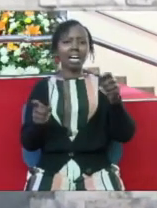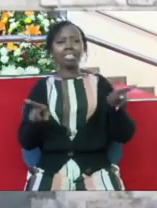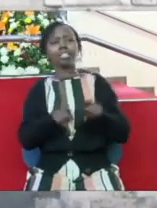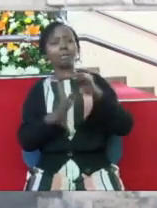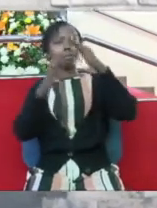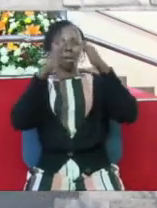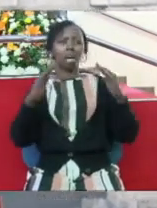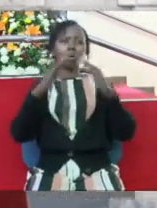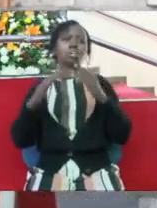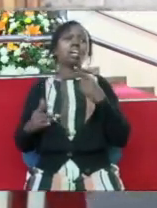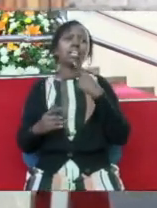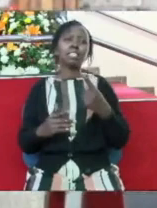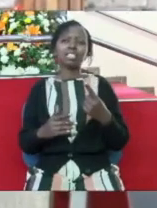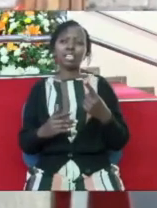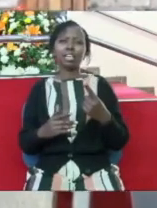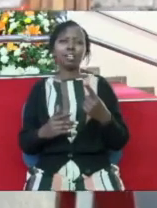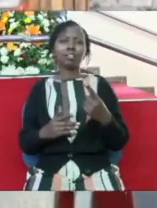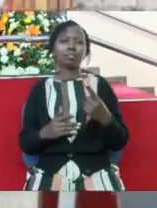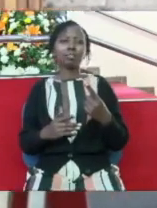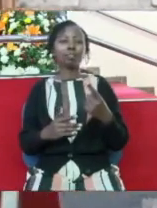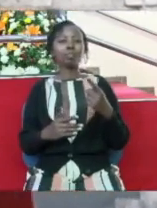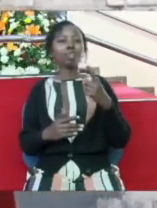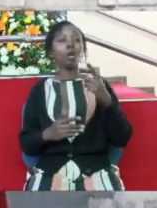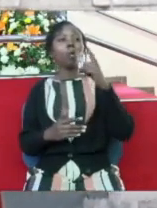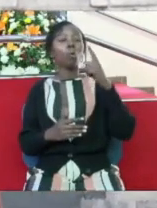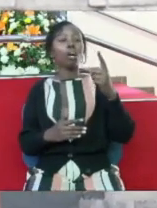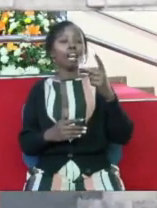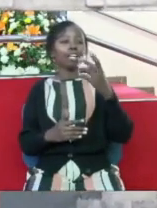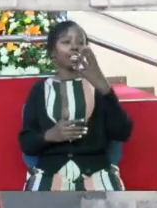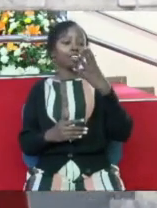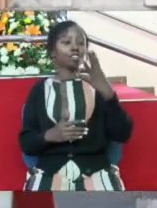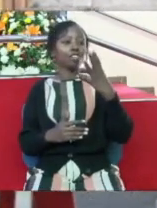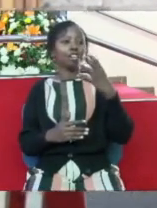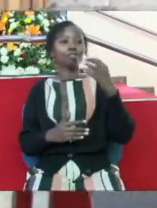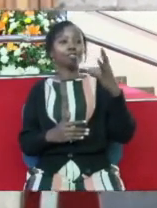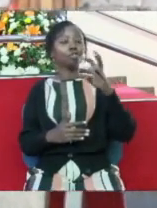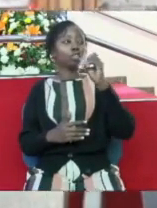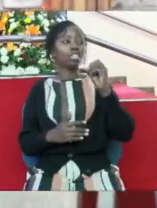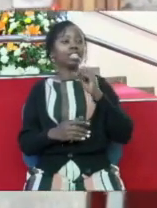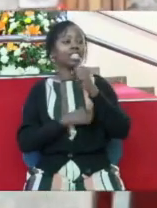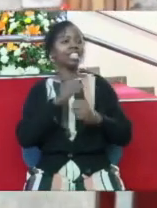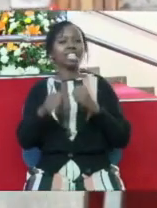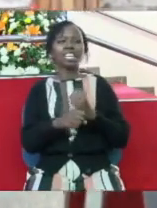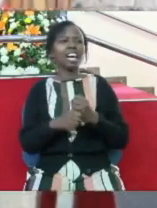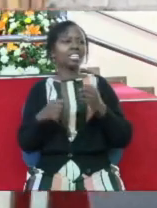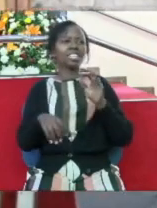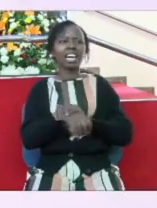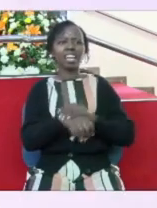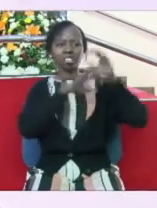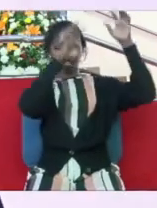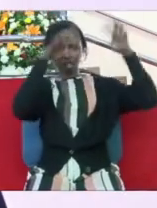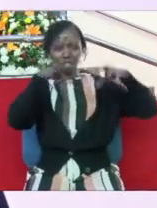And they were saying that over 140 years there has never been rain like that one. Kwa miaka 140 hakujakuwa